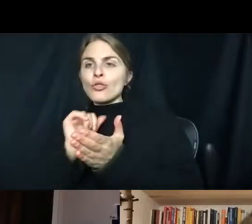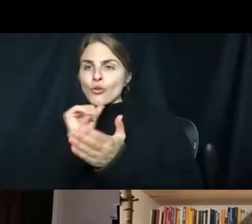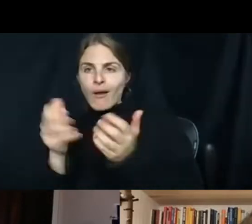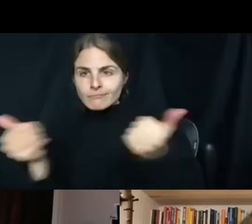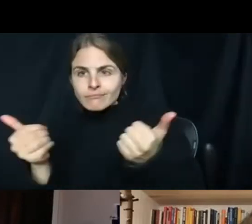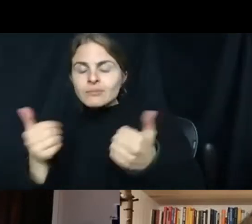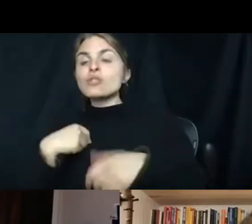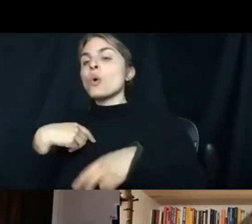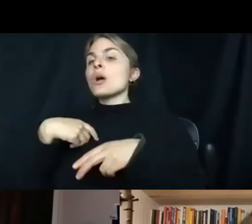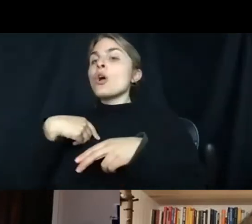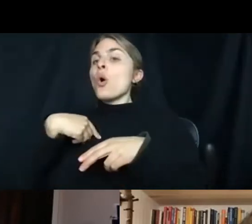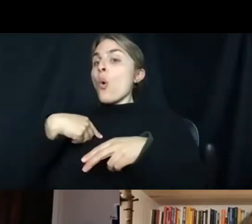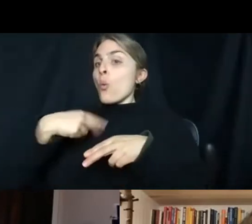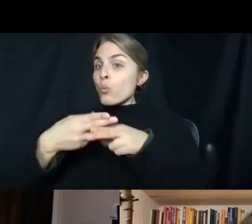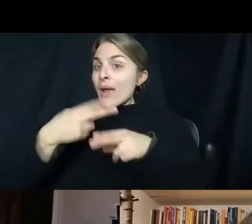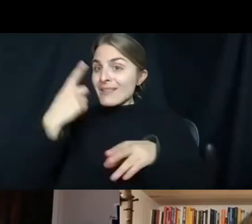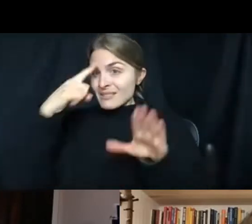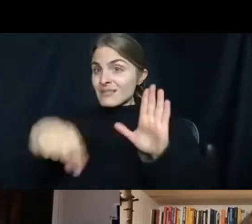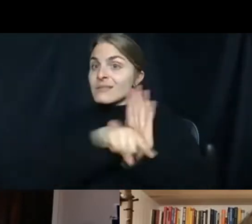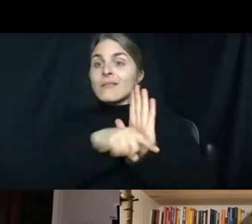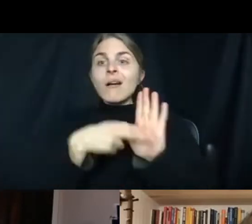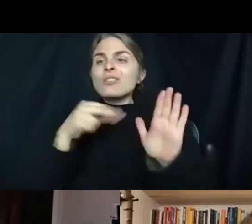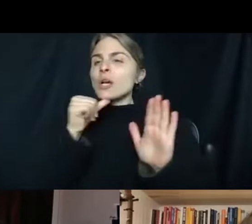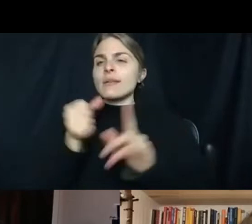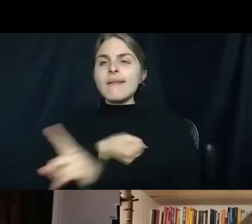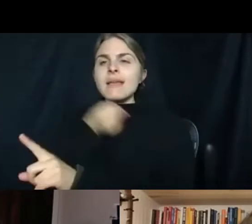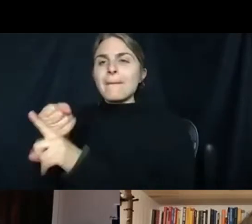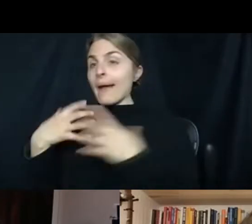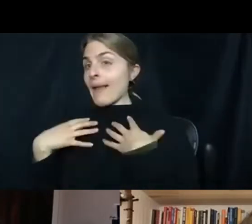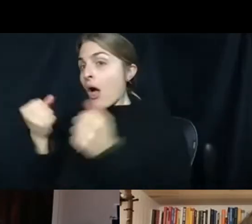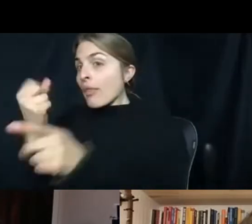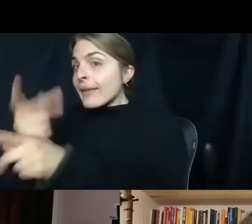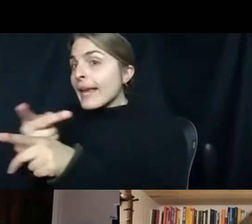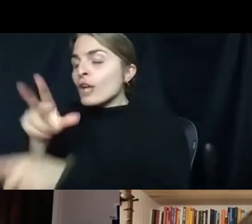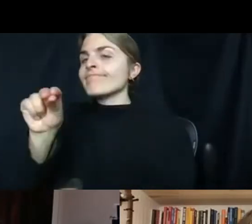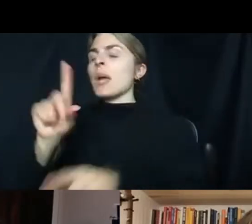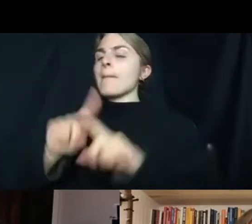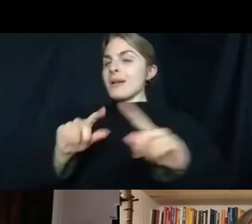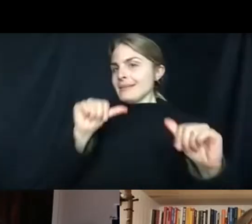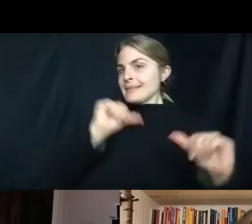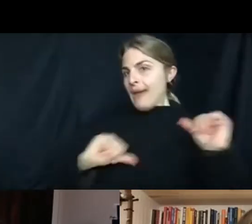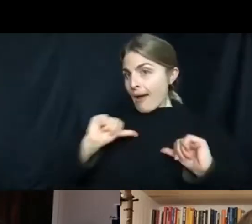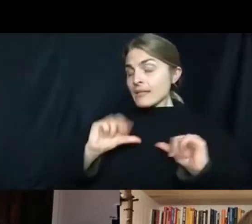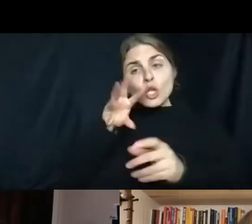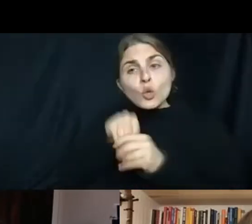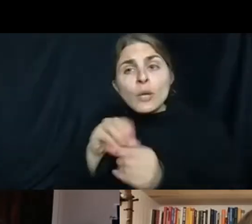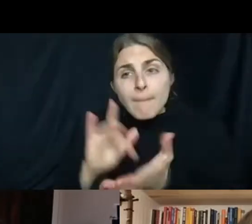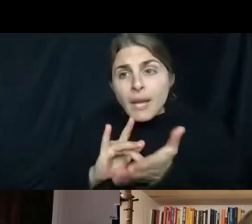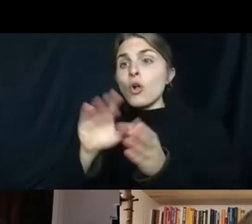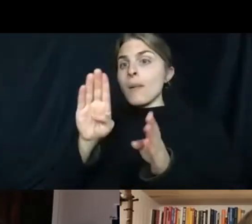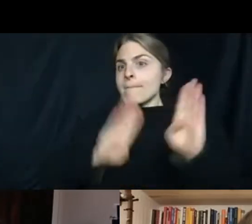weight stigma doesn't necessarily impact healthcare. It's more that science, including medical,